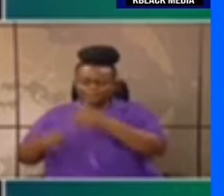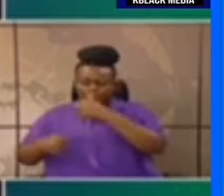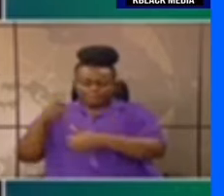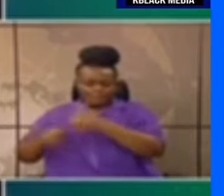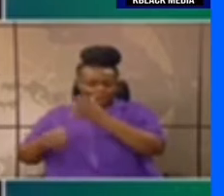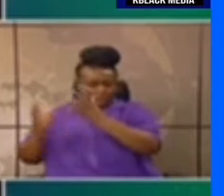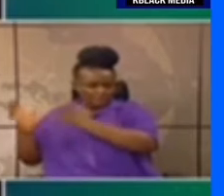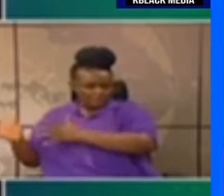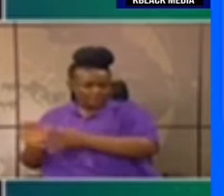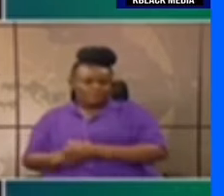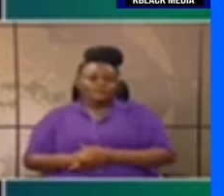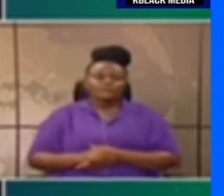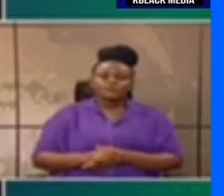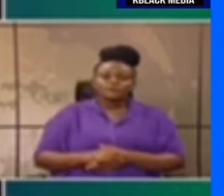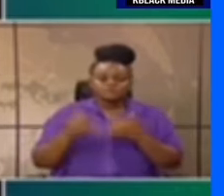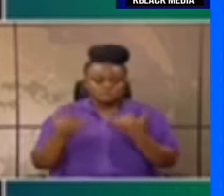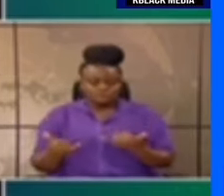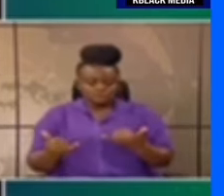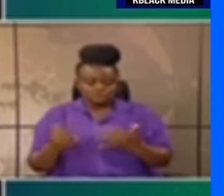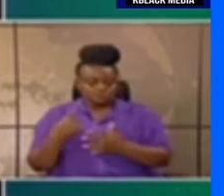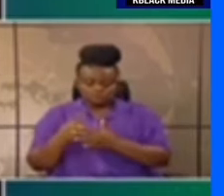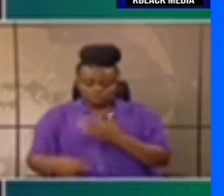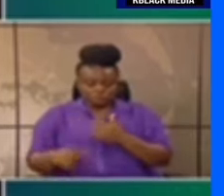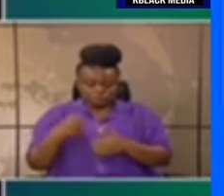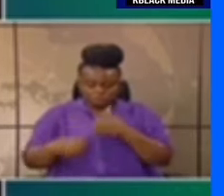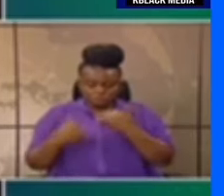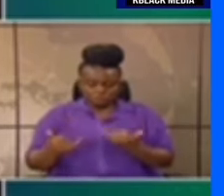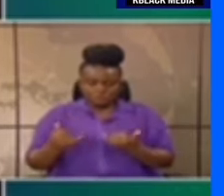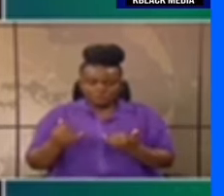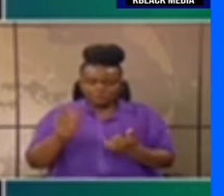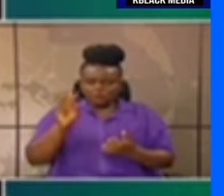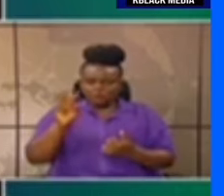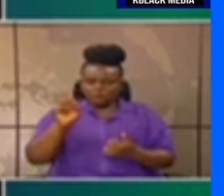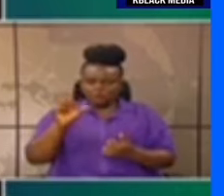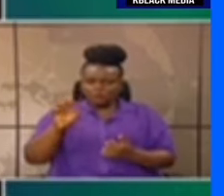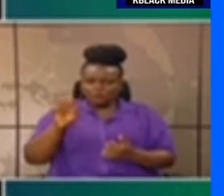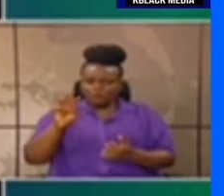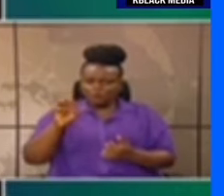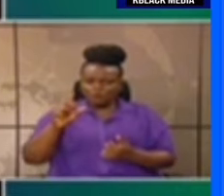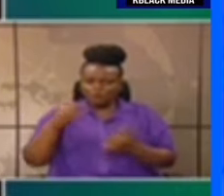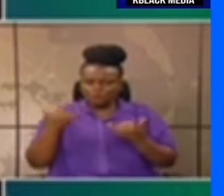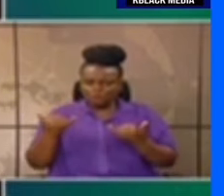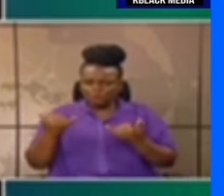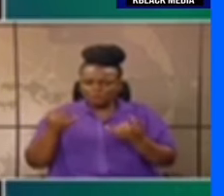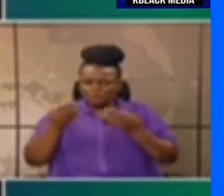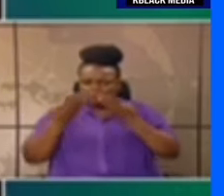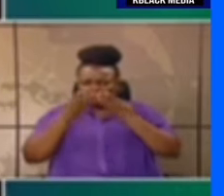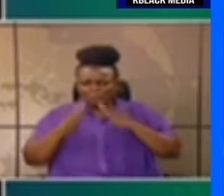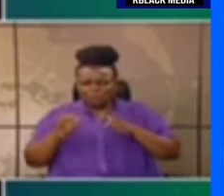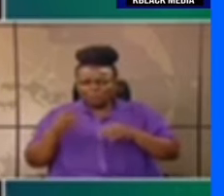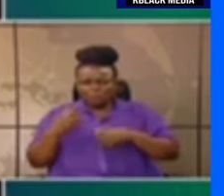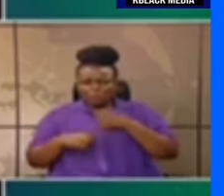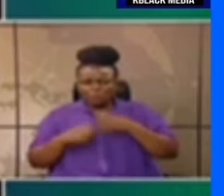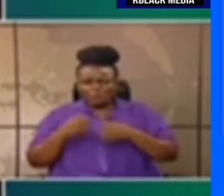now. As it starts now, the entire Walewale township as soon as some our hold on to say. Oh, Walewale,